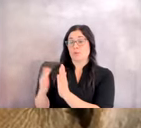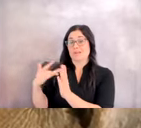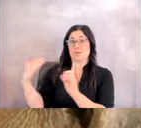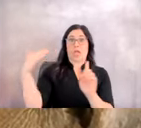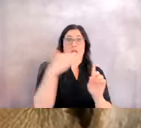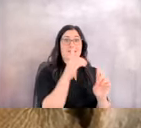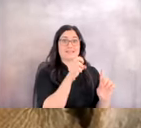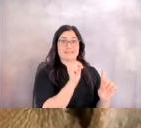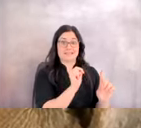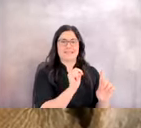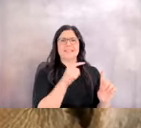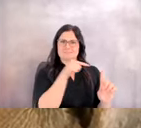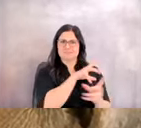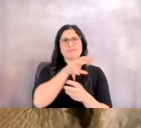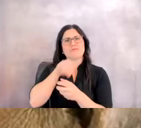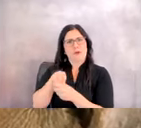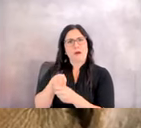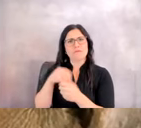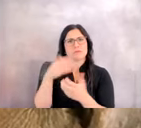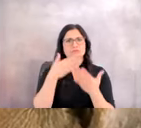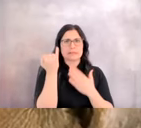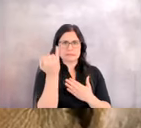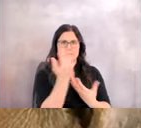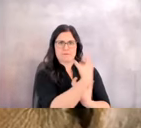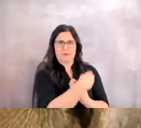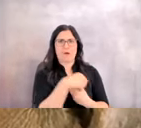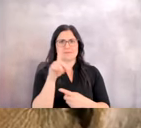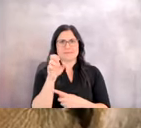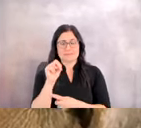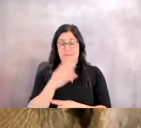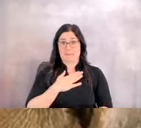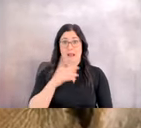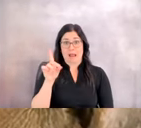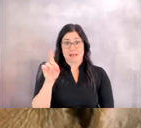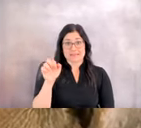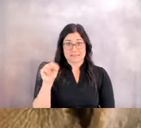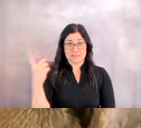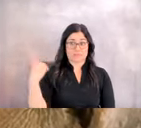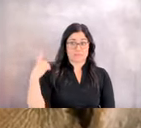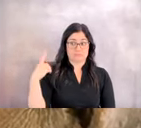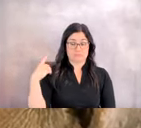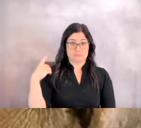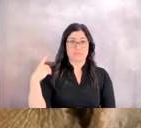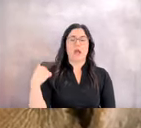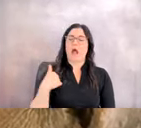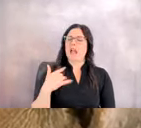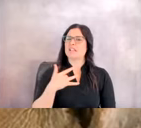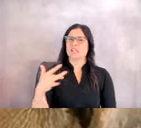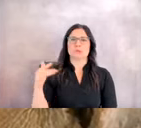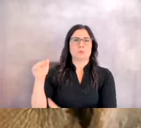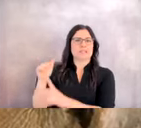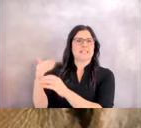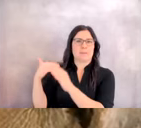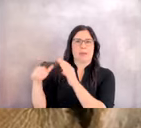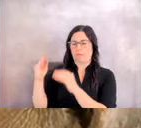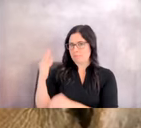you need to keep your dean involved. And my dean, I will always send him an email,